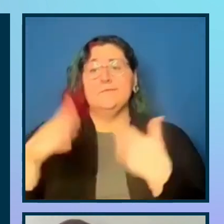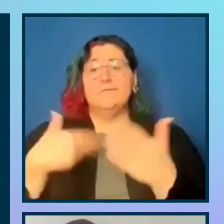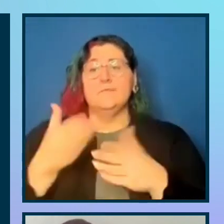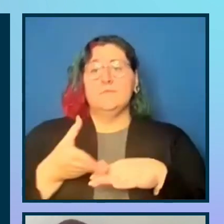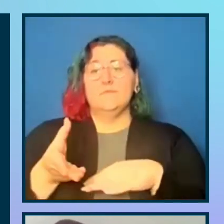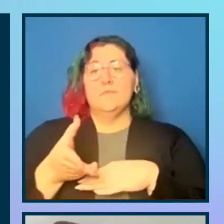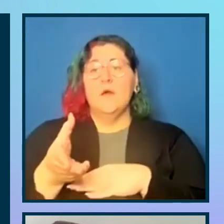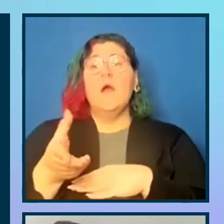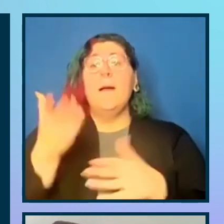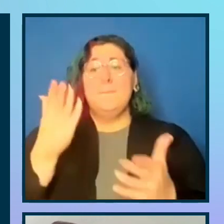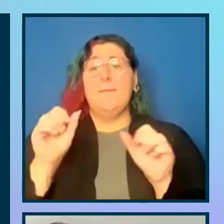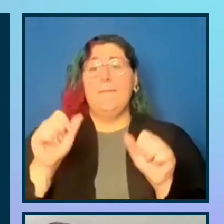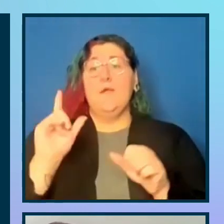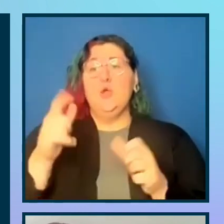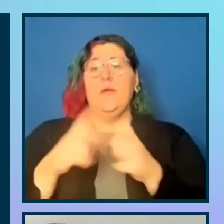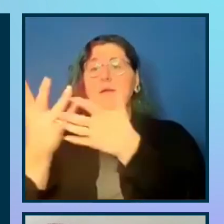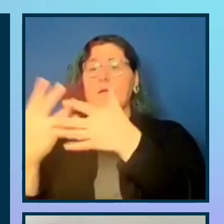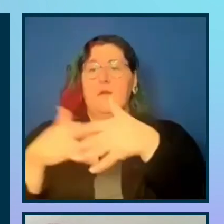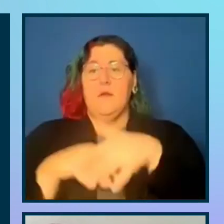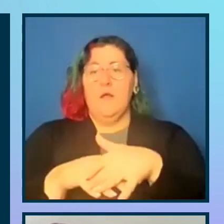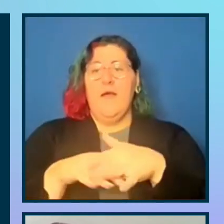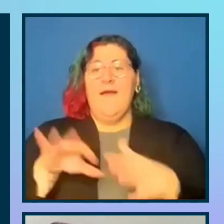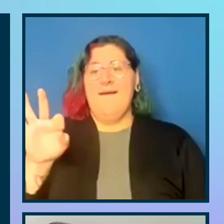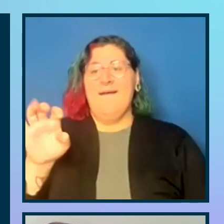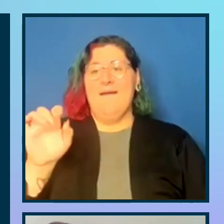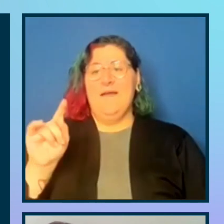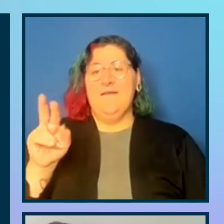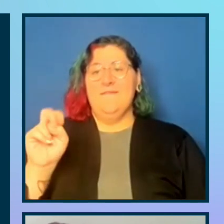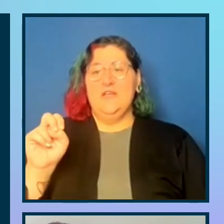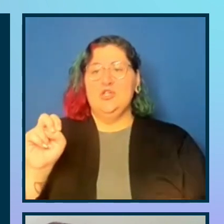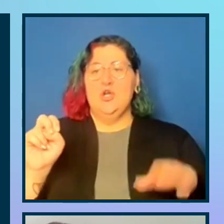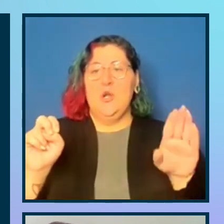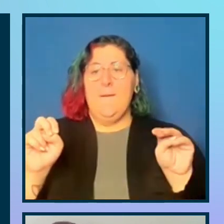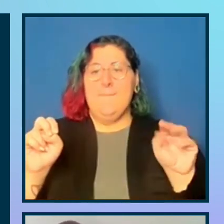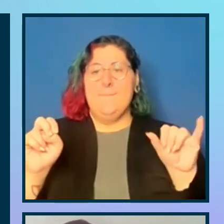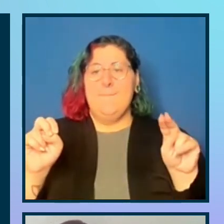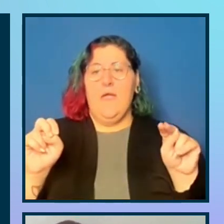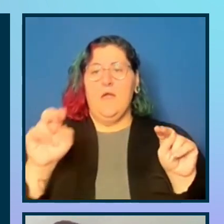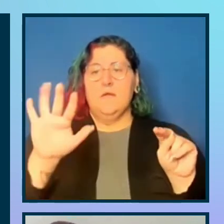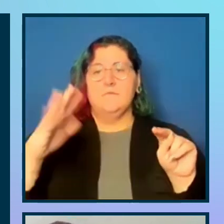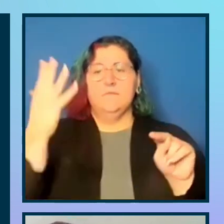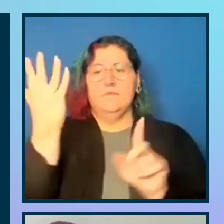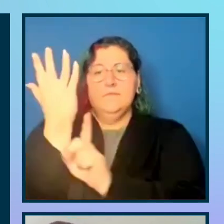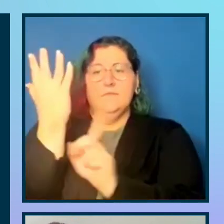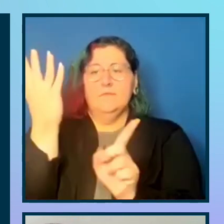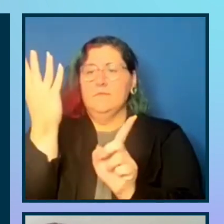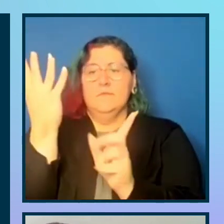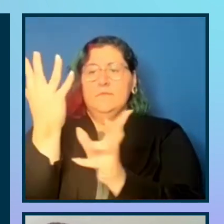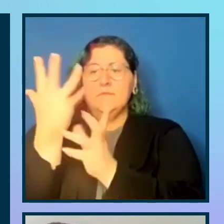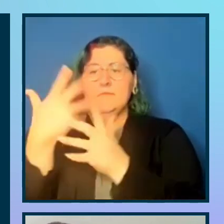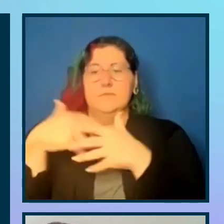feature branch into your main branch. And what happens is usually those branches don't get deleted. So you can have hundreds and hundreds